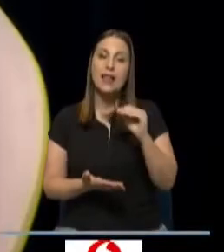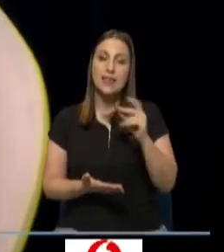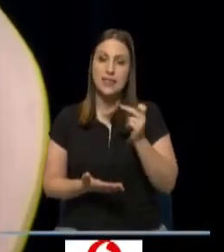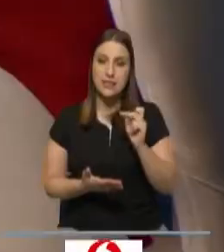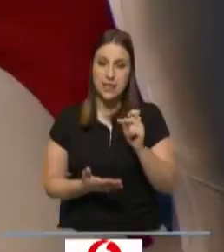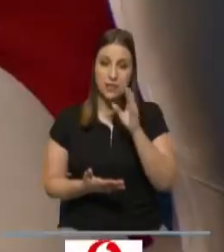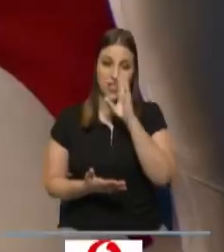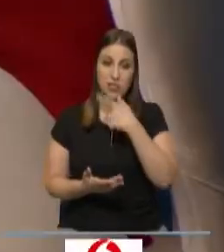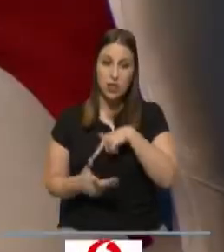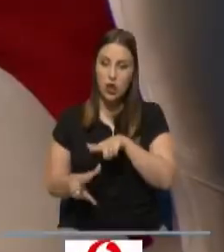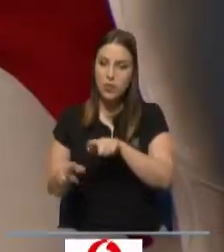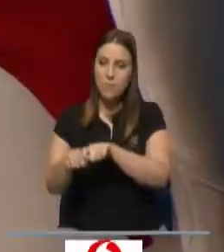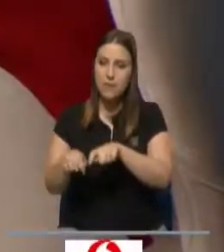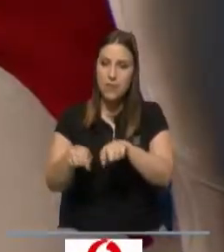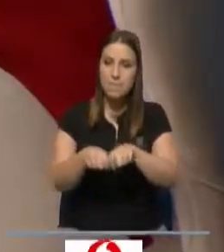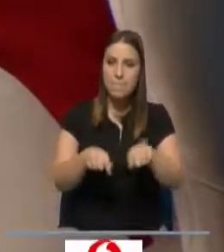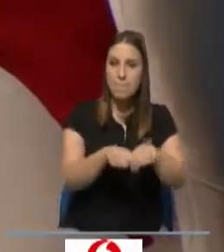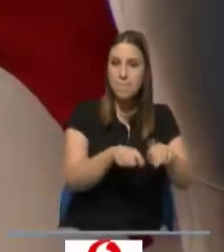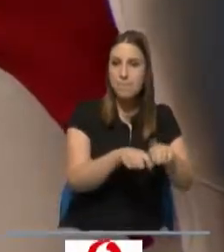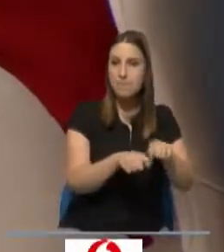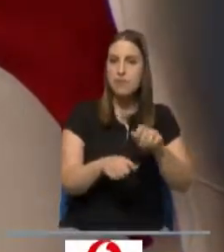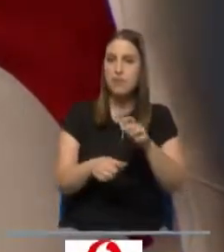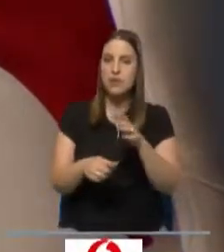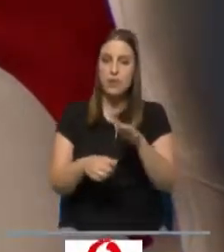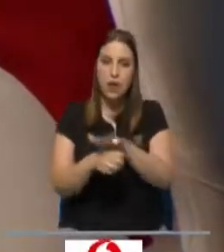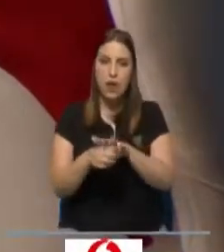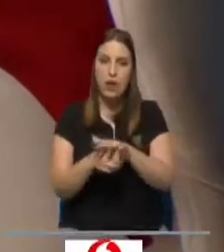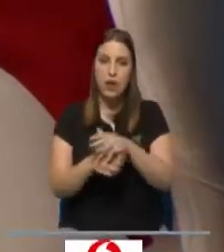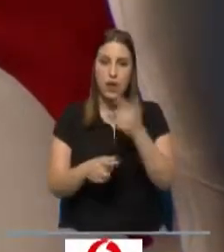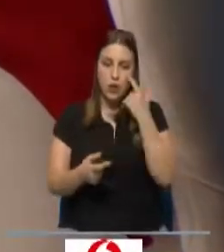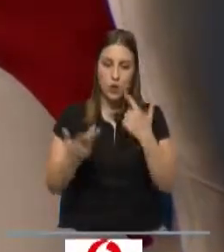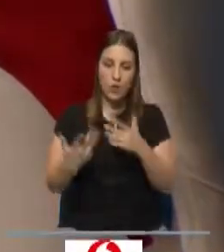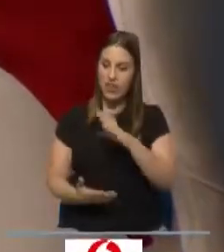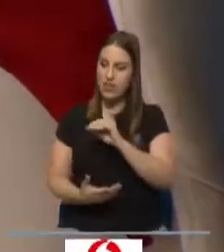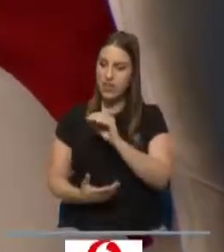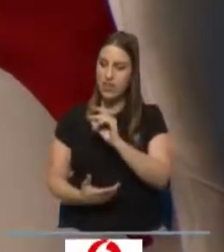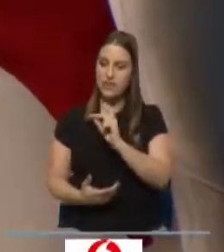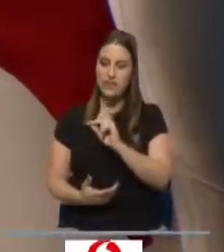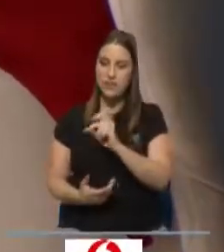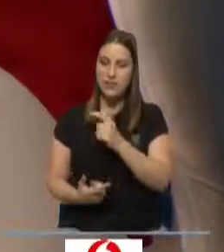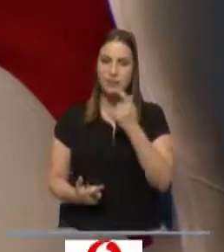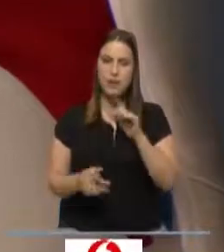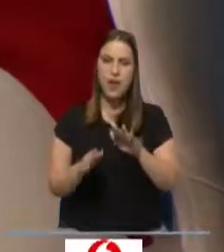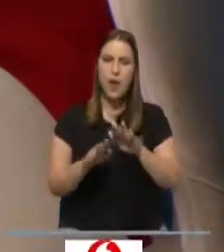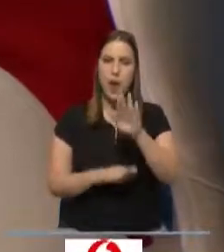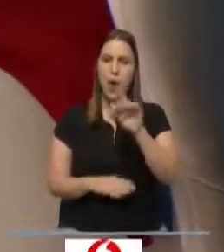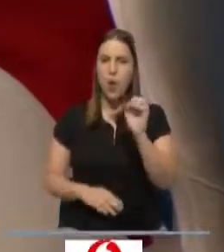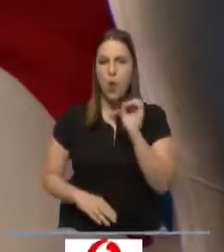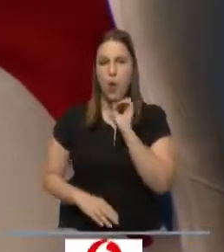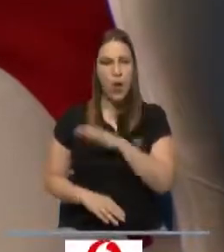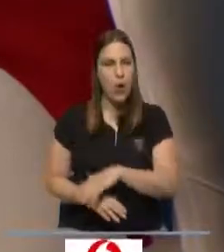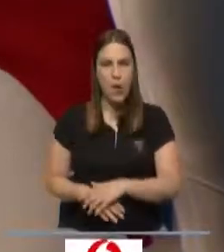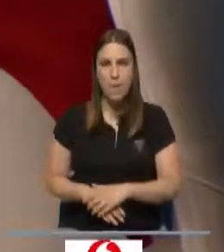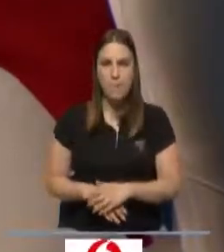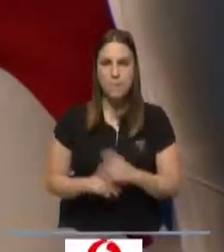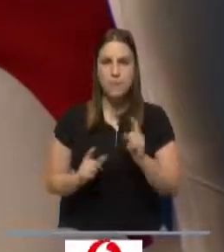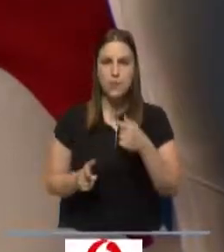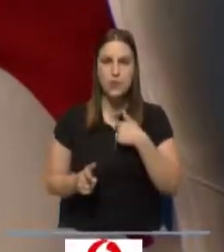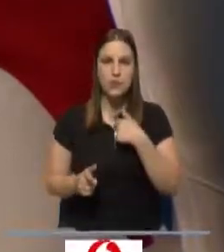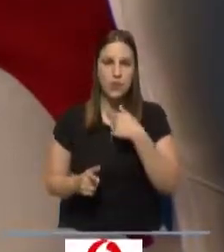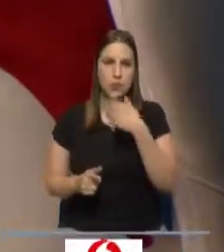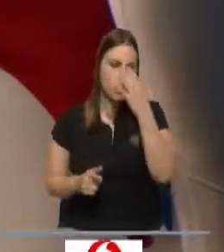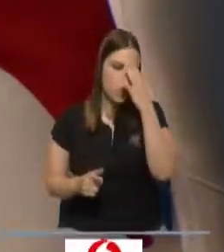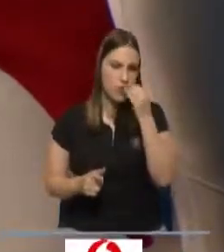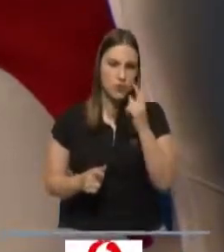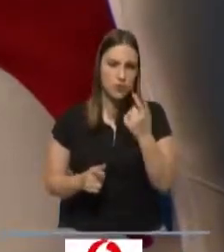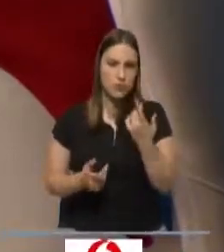And so if we add our revenues to the whole sector and we compare this to 10 years ago, there's been no growth. And so I don't think